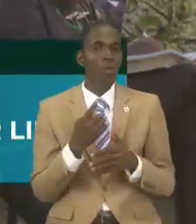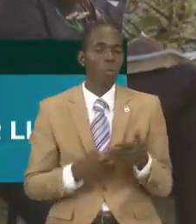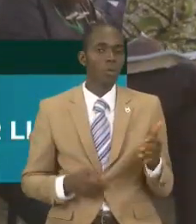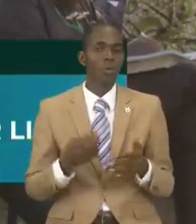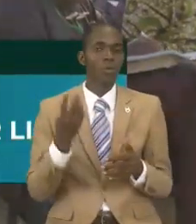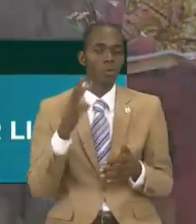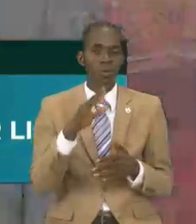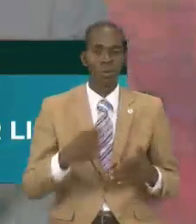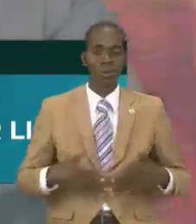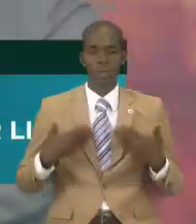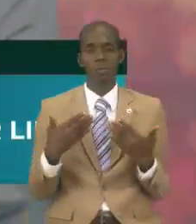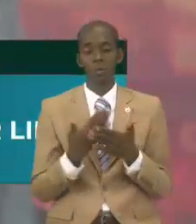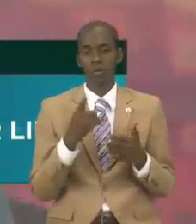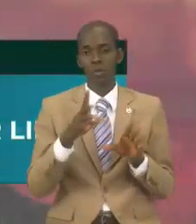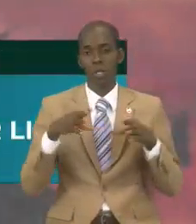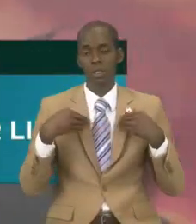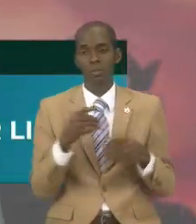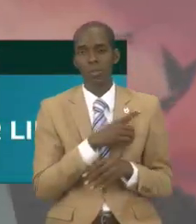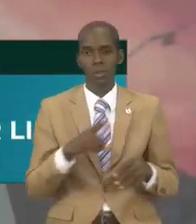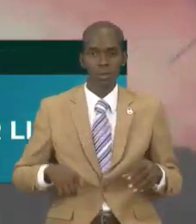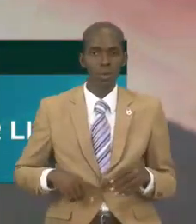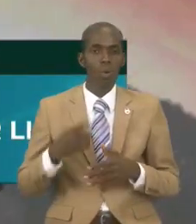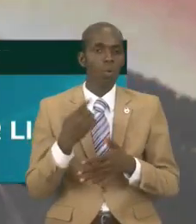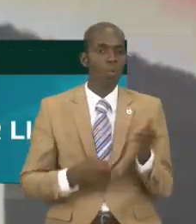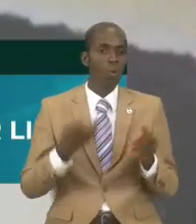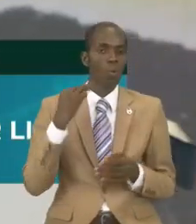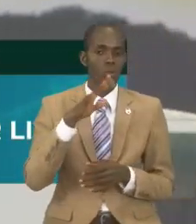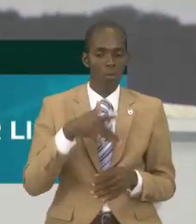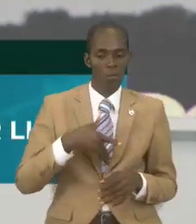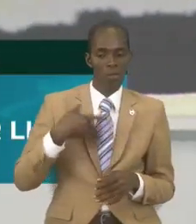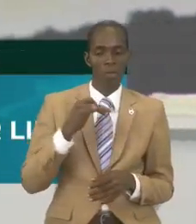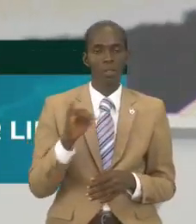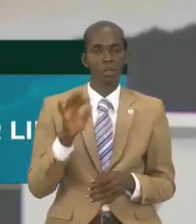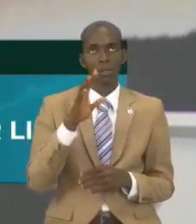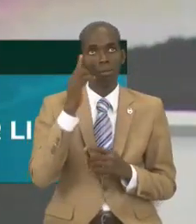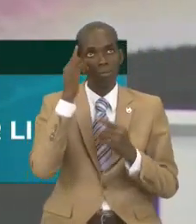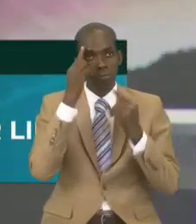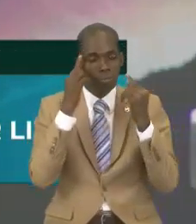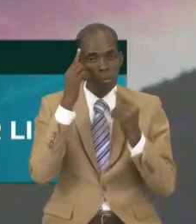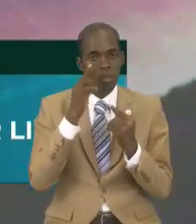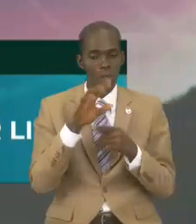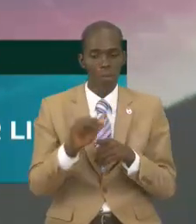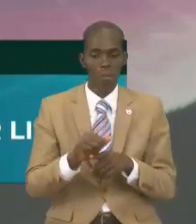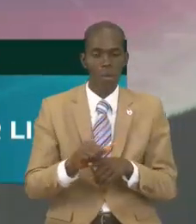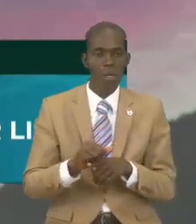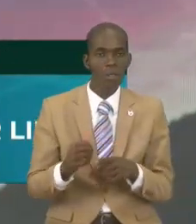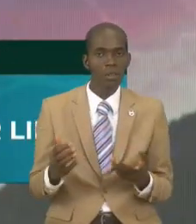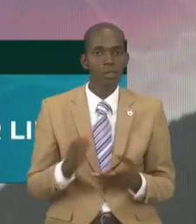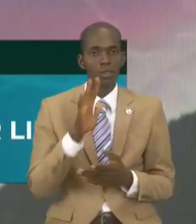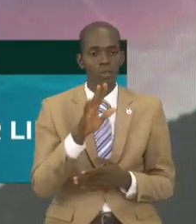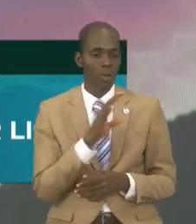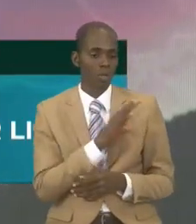to the Lord, your feeling, your thoughts, your practice, your